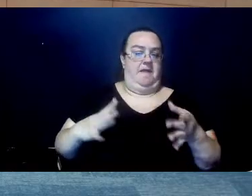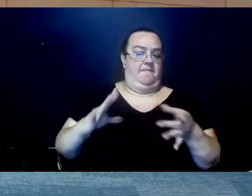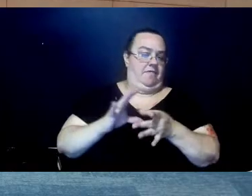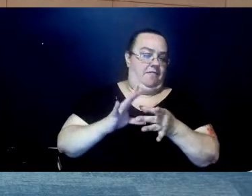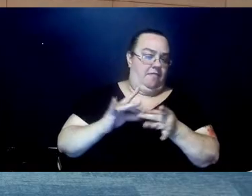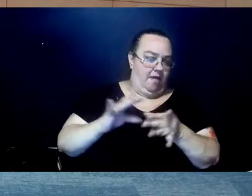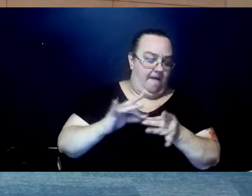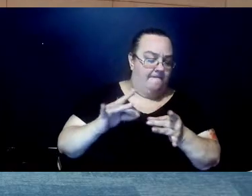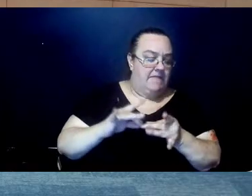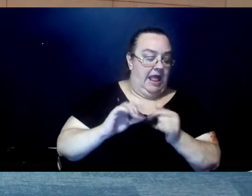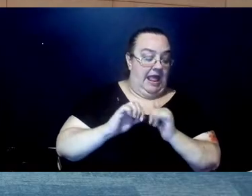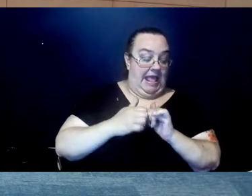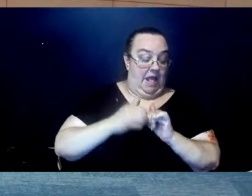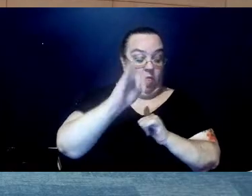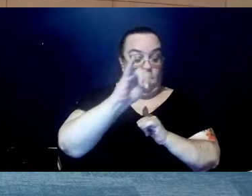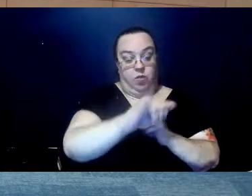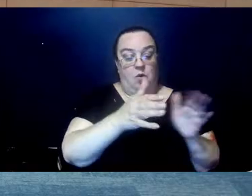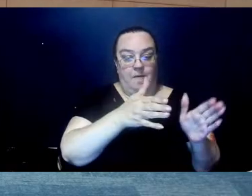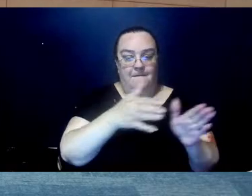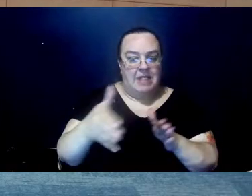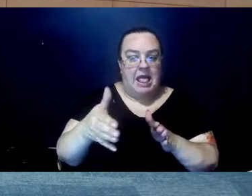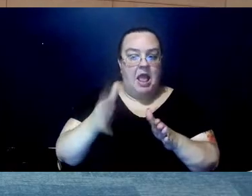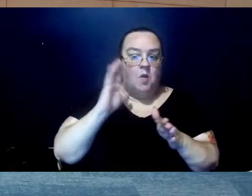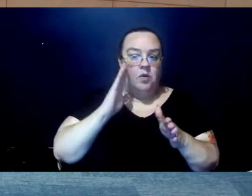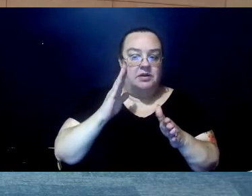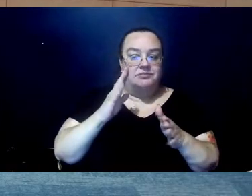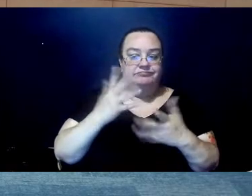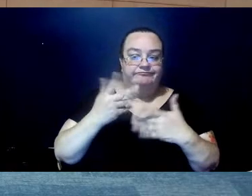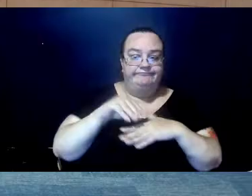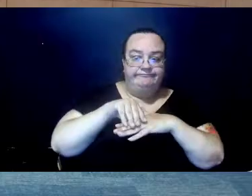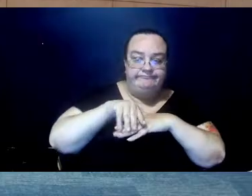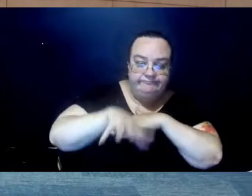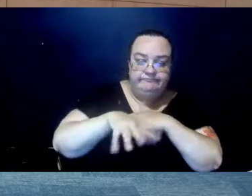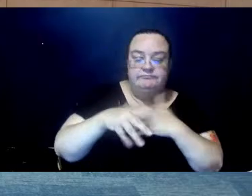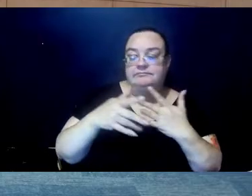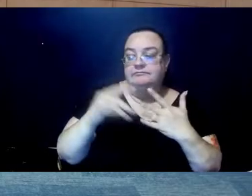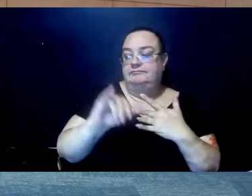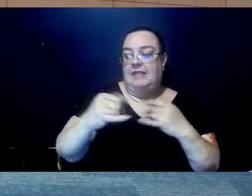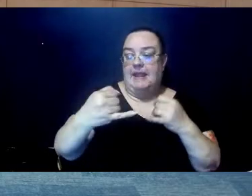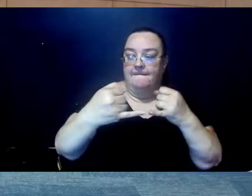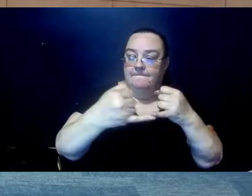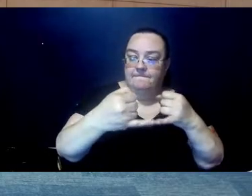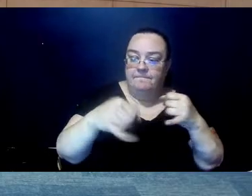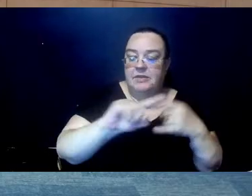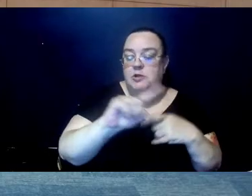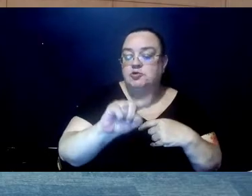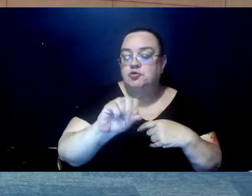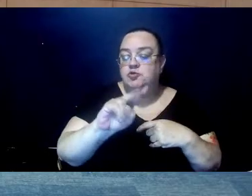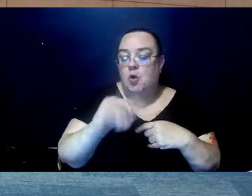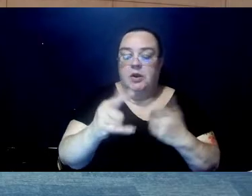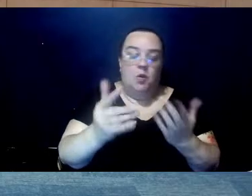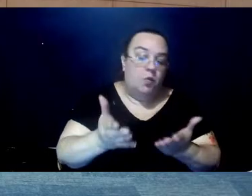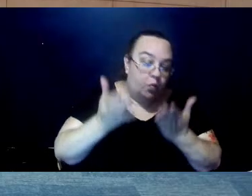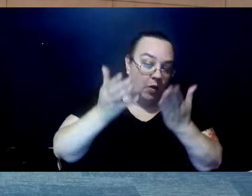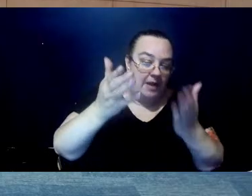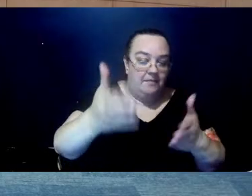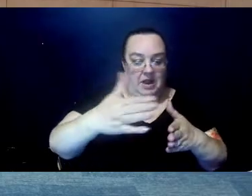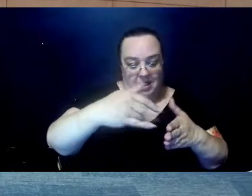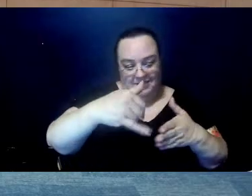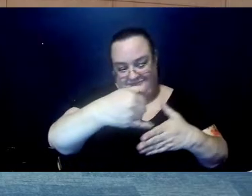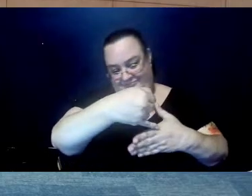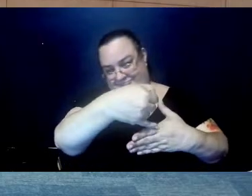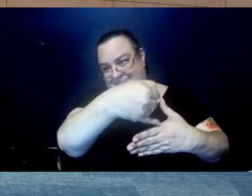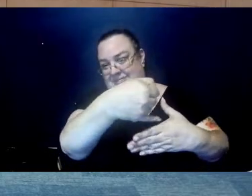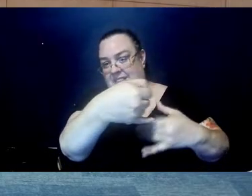how those plans interact, things like border zoning recommendations along its edge, and